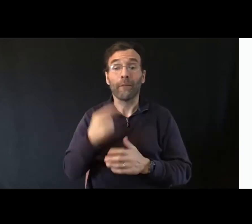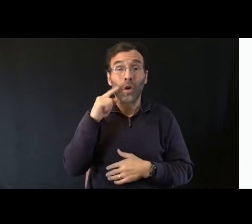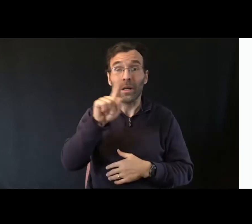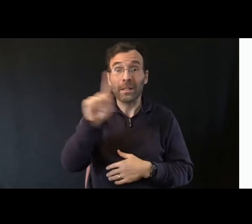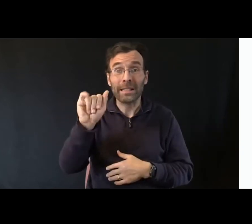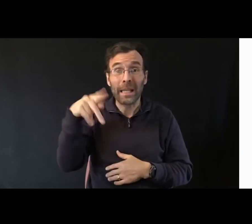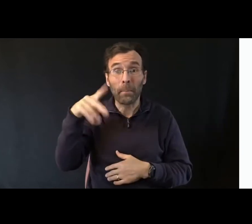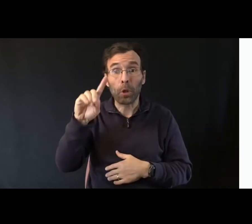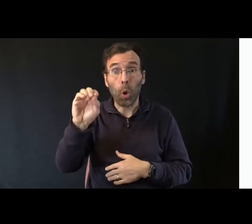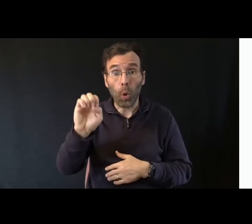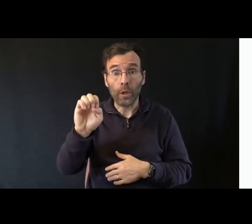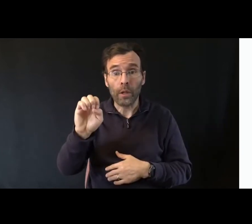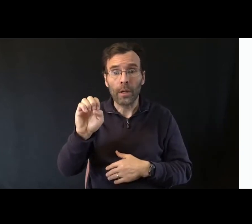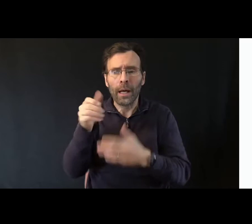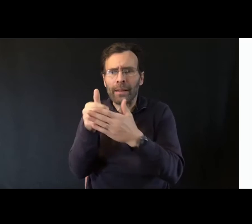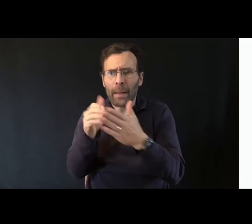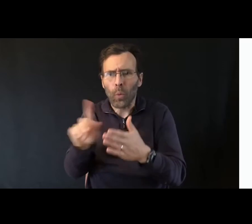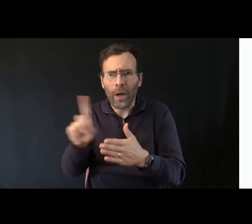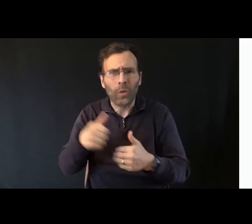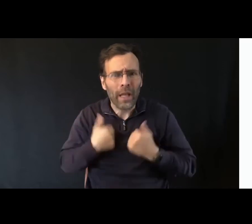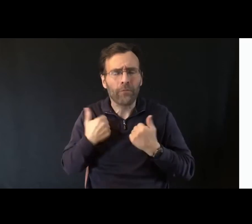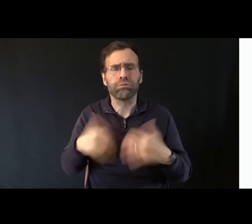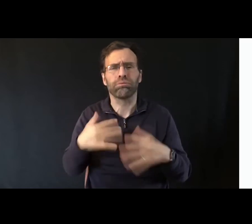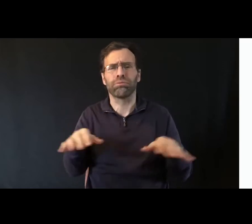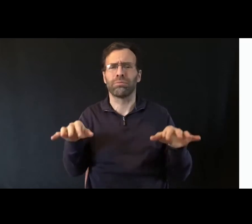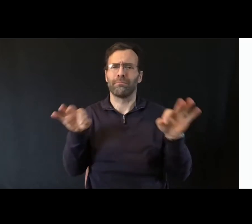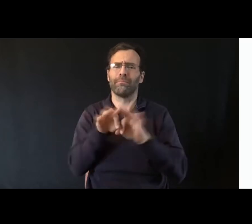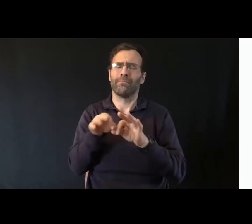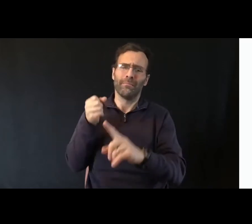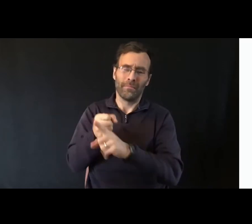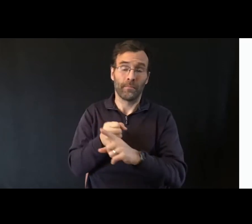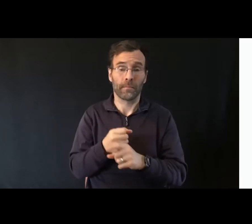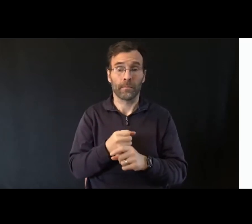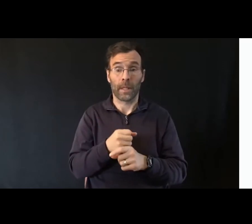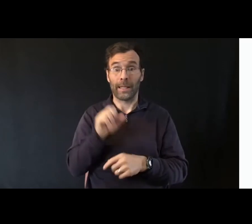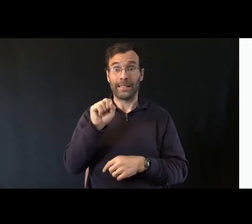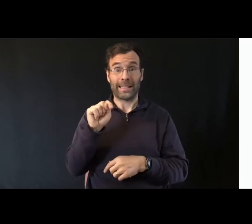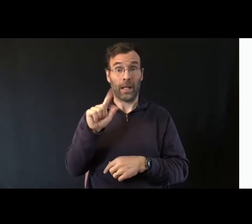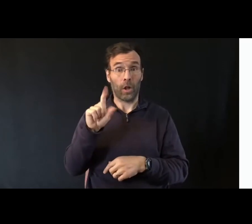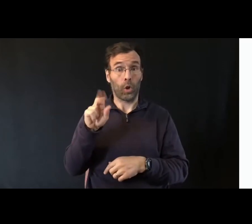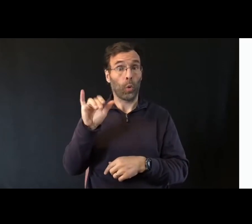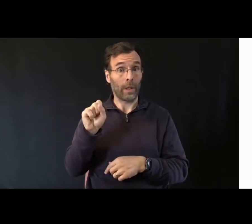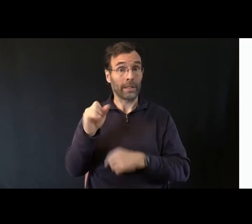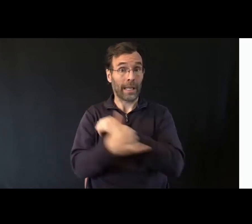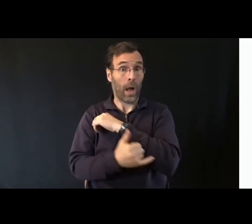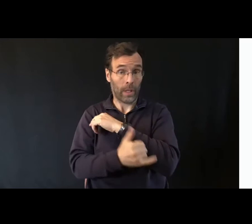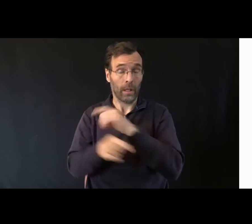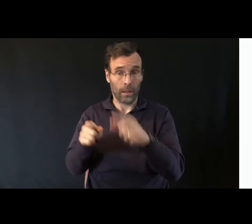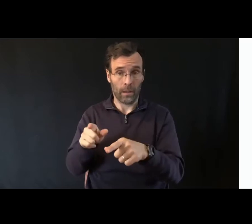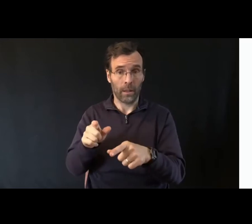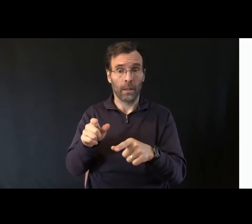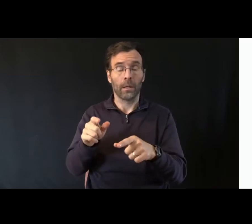the neighborhood where you live, matters. In one Northland county, St. Louis County, there is an 11-year